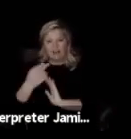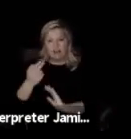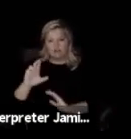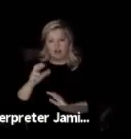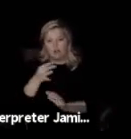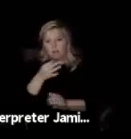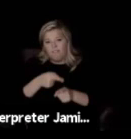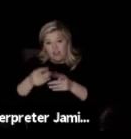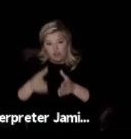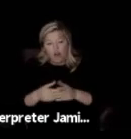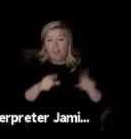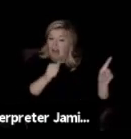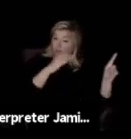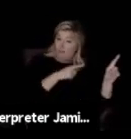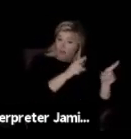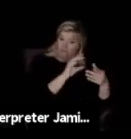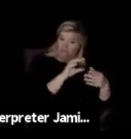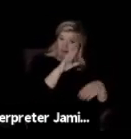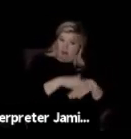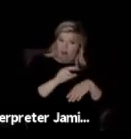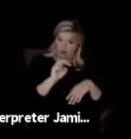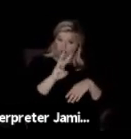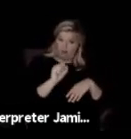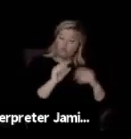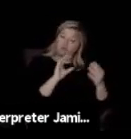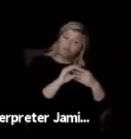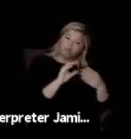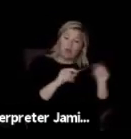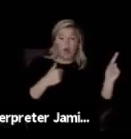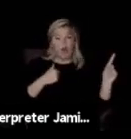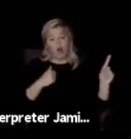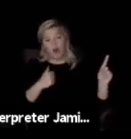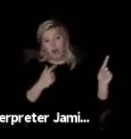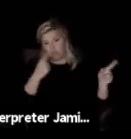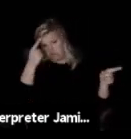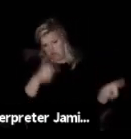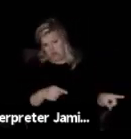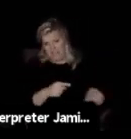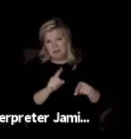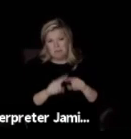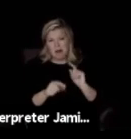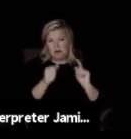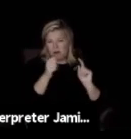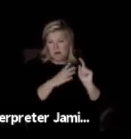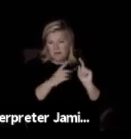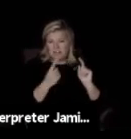things she said, right, we would probably say, well, why would she pinpoint a particular group,